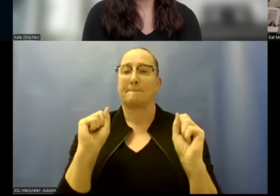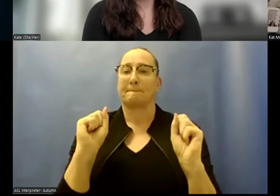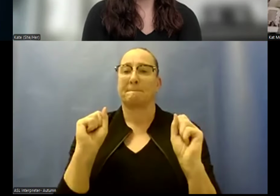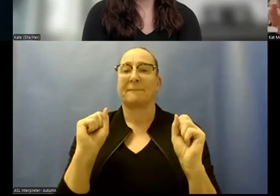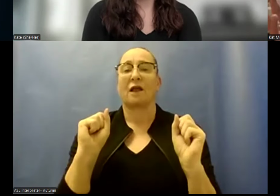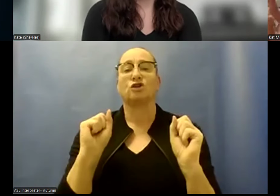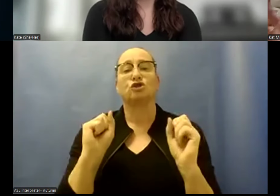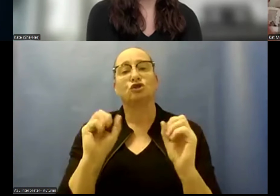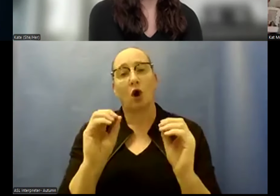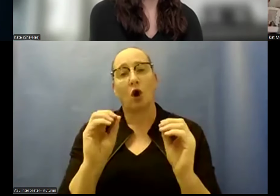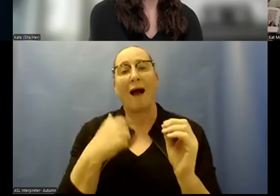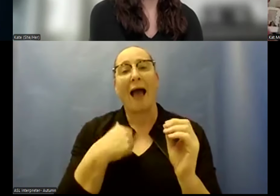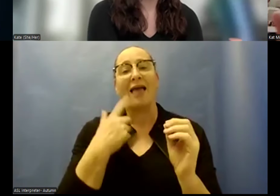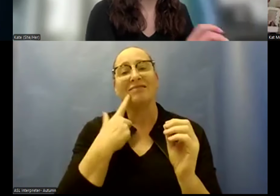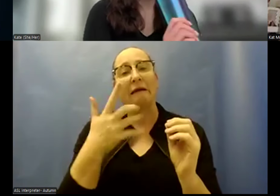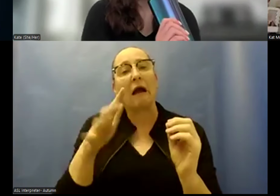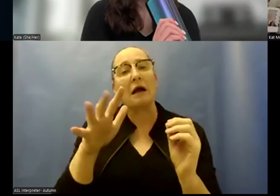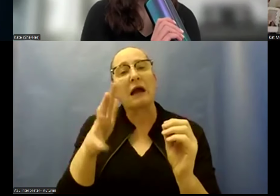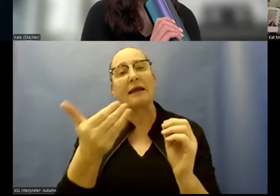so I think kind of having